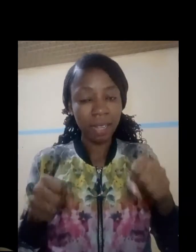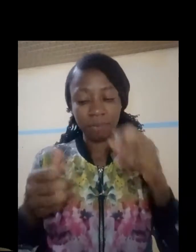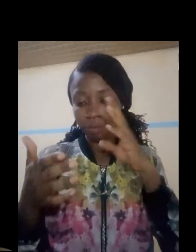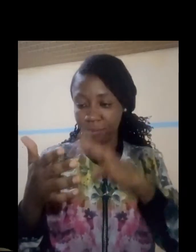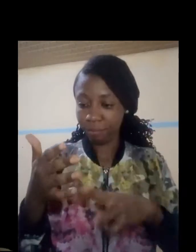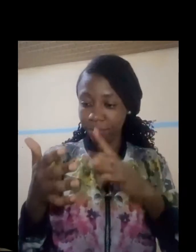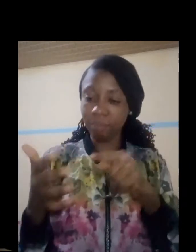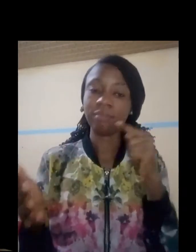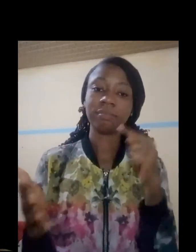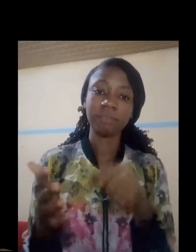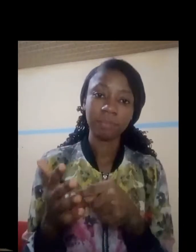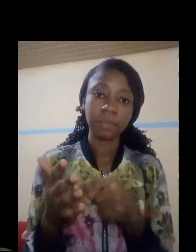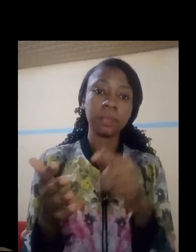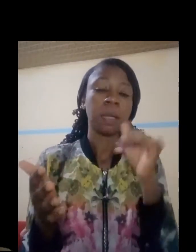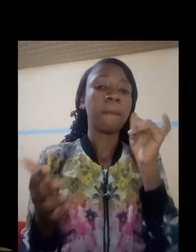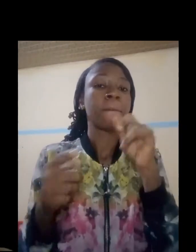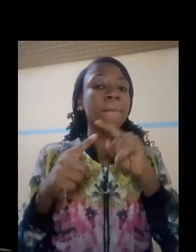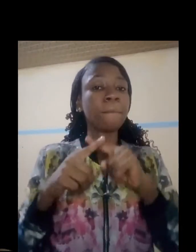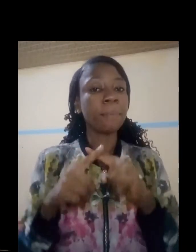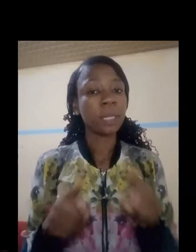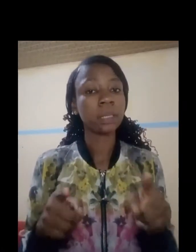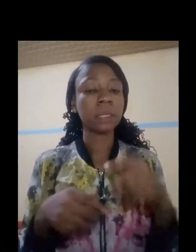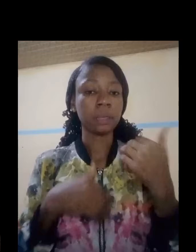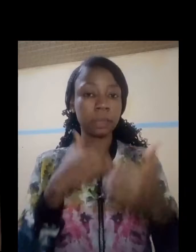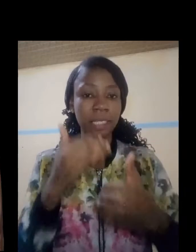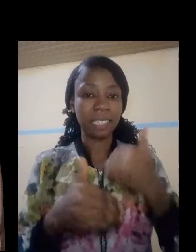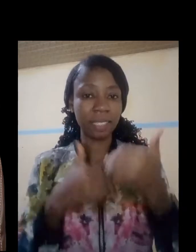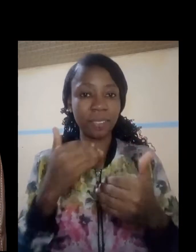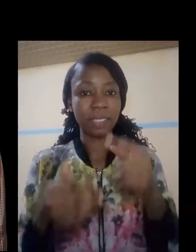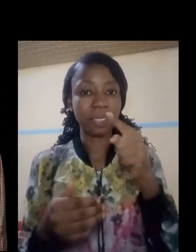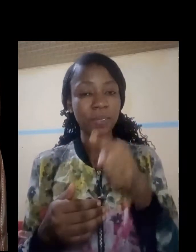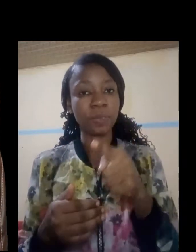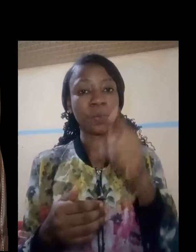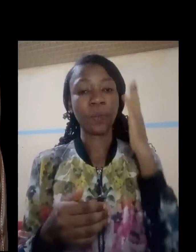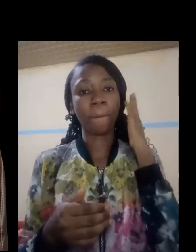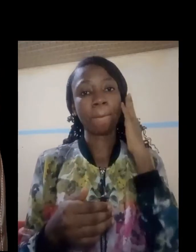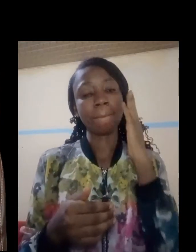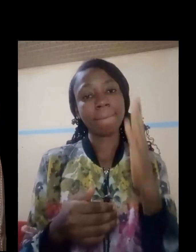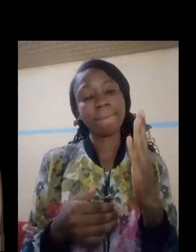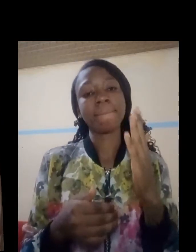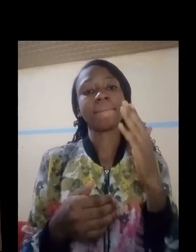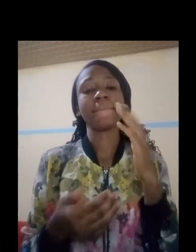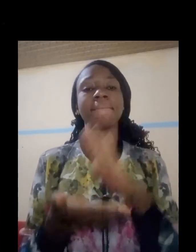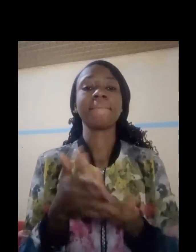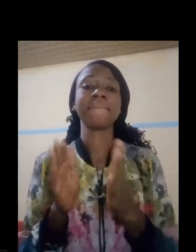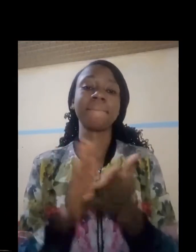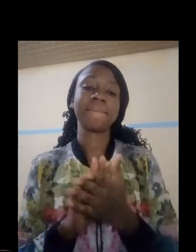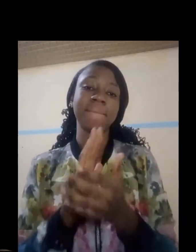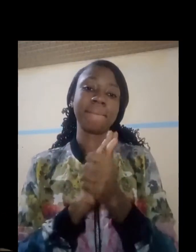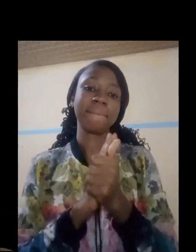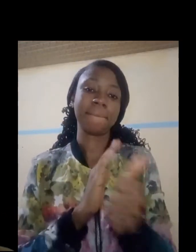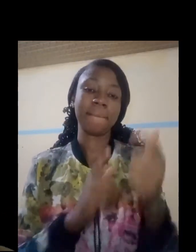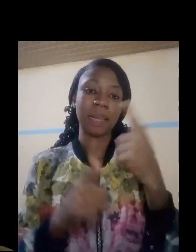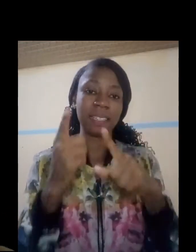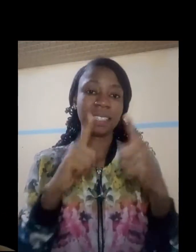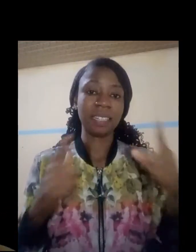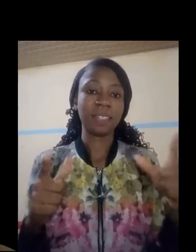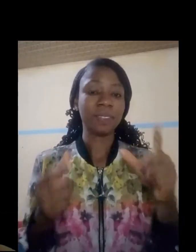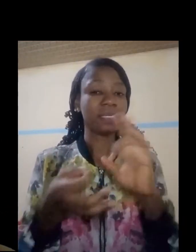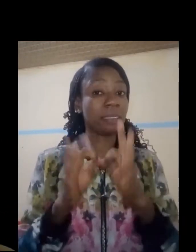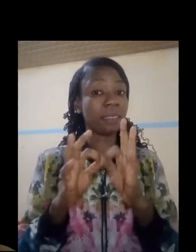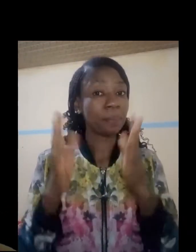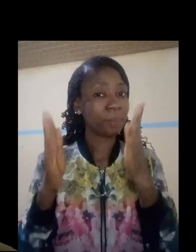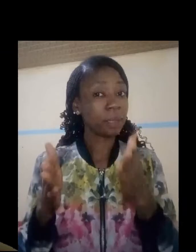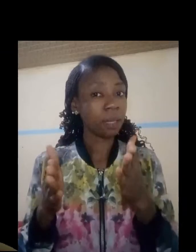you or graduate you into becoming a sign language interpreter. We also do not train how